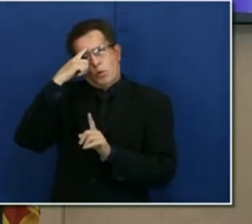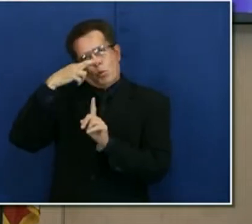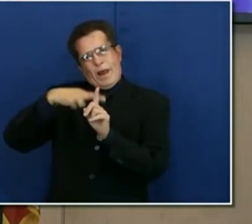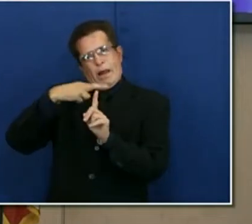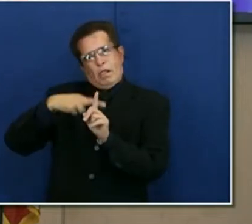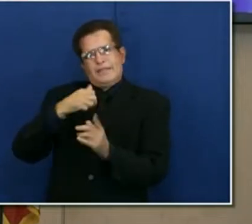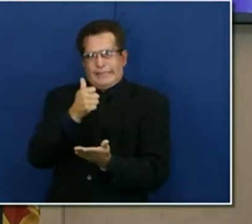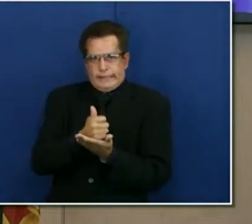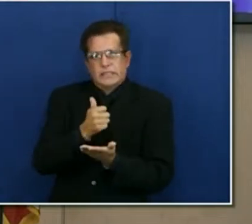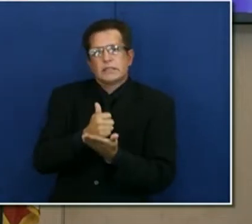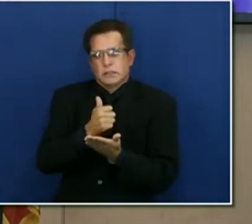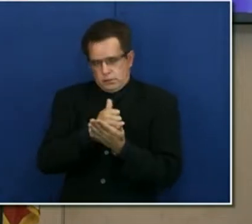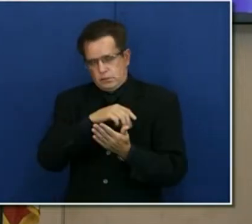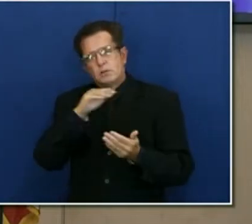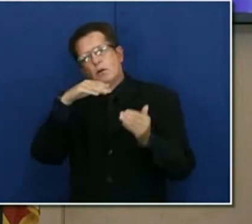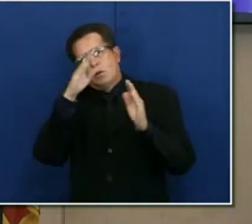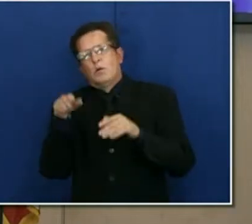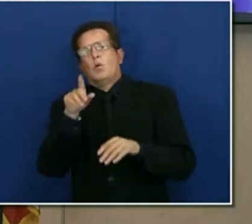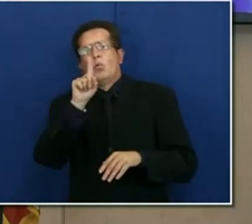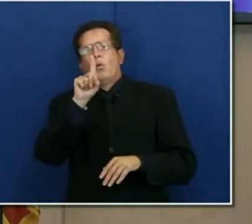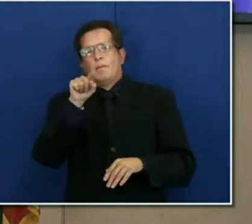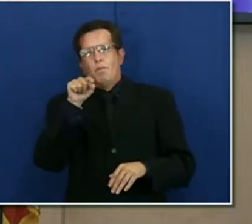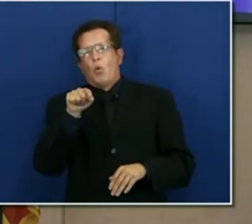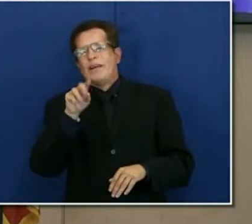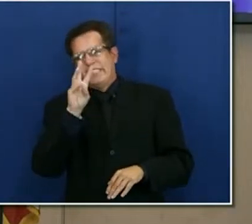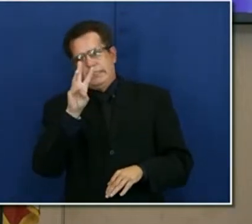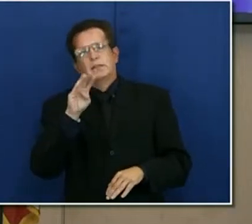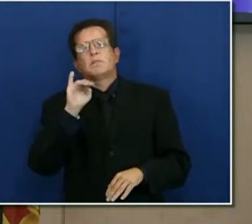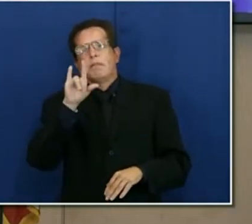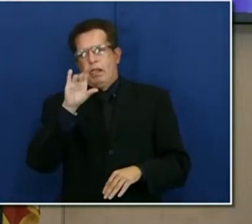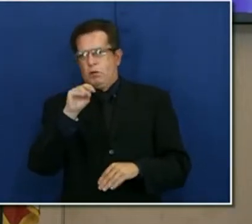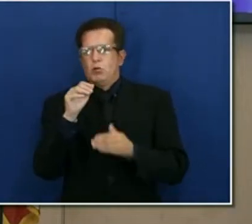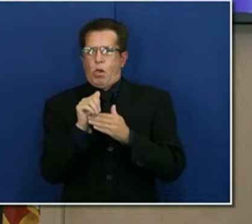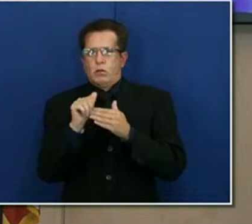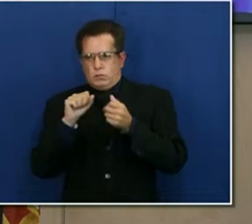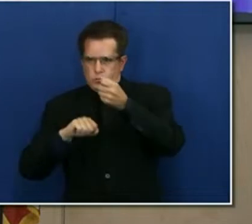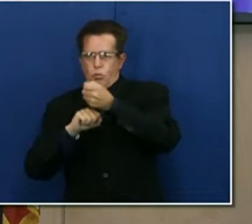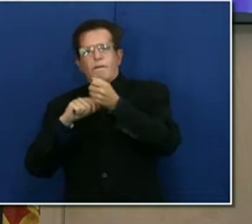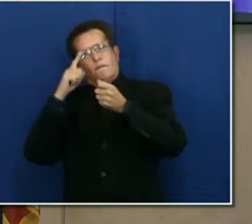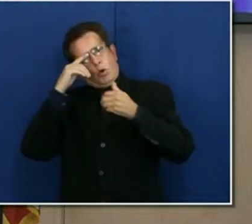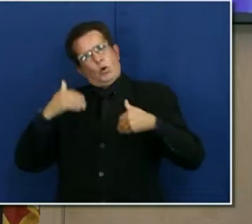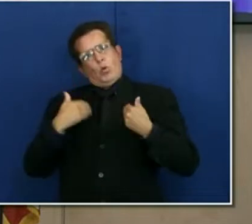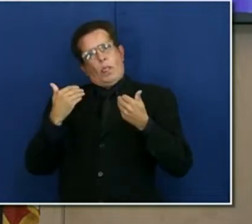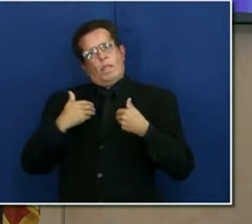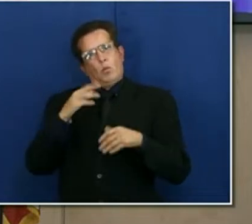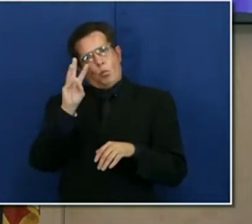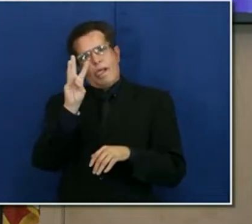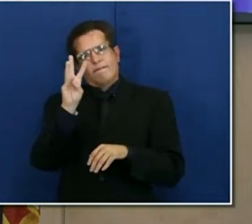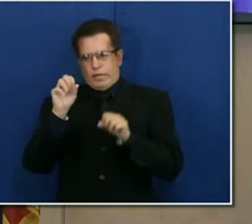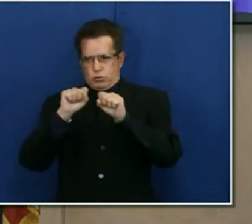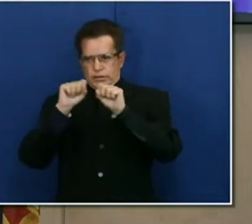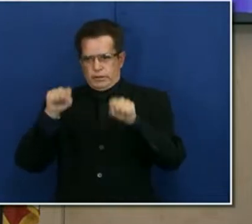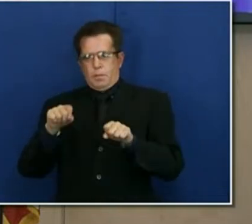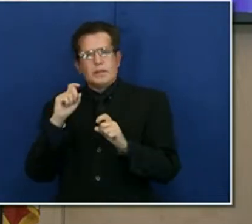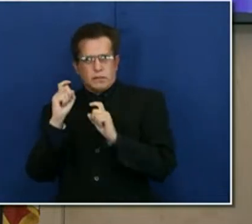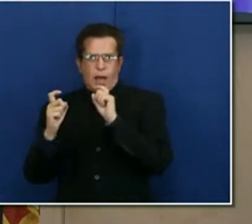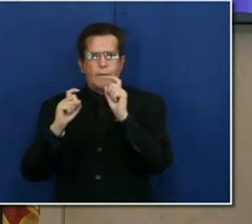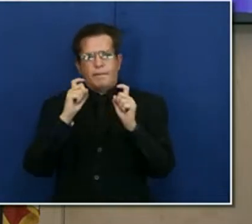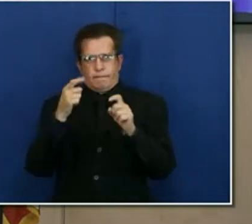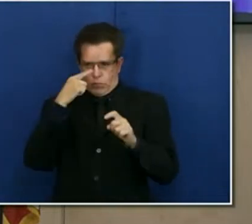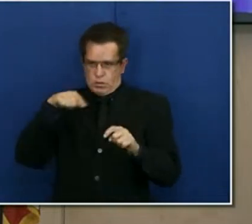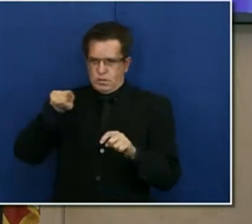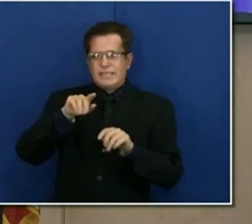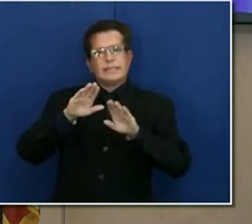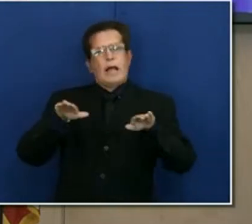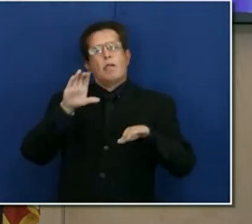assistance. $1.6 million to continue supporting youth in our child welfare system, including stipends for